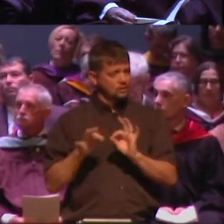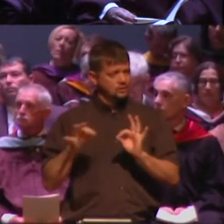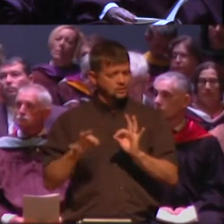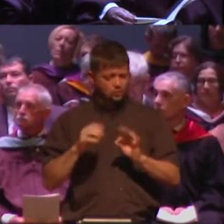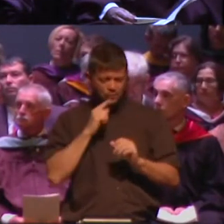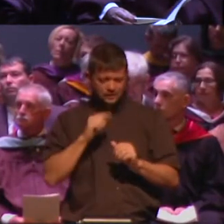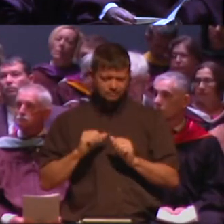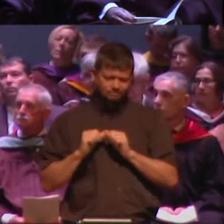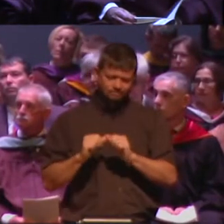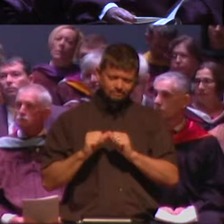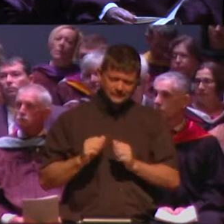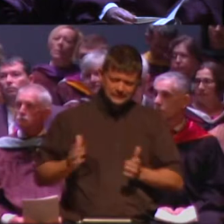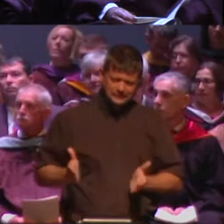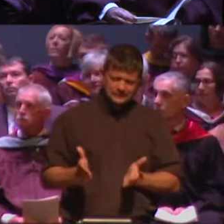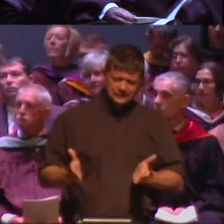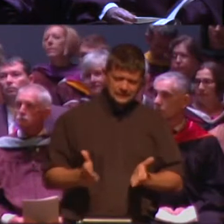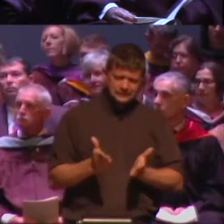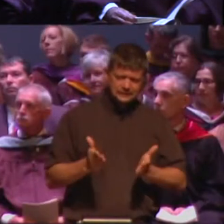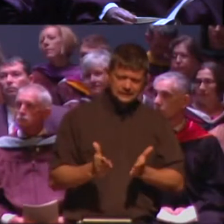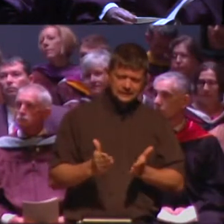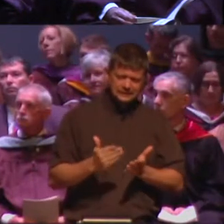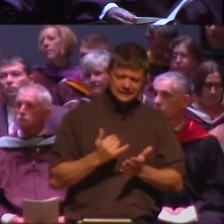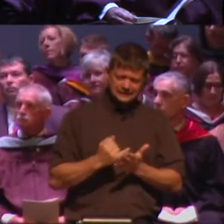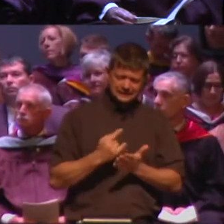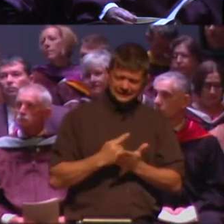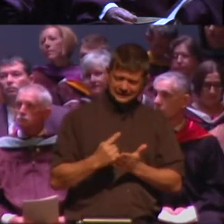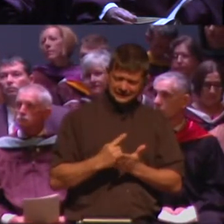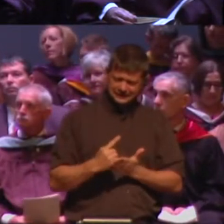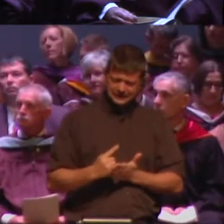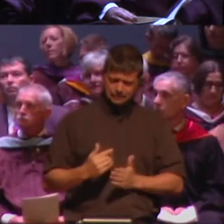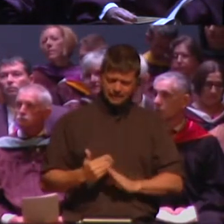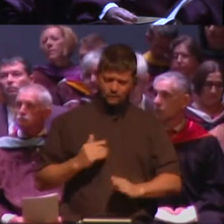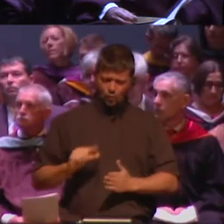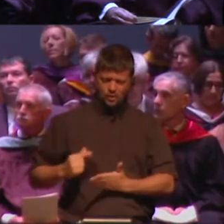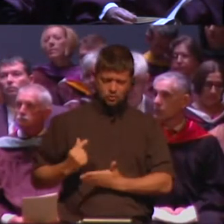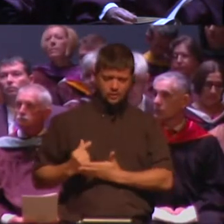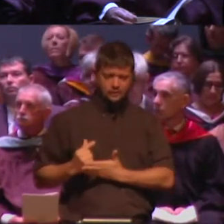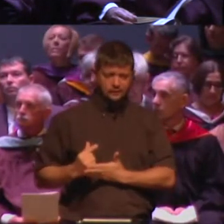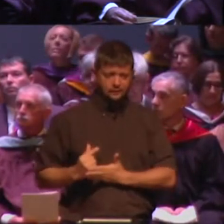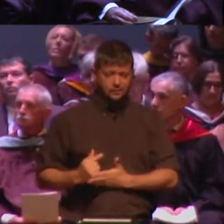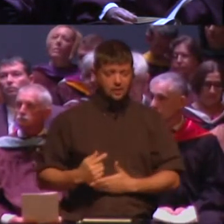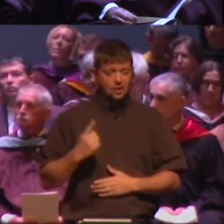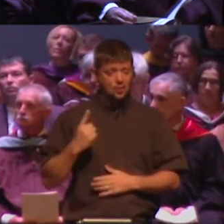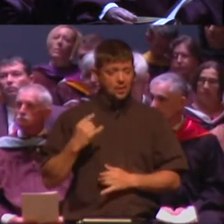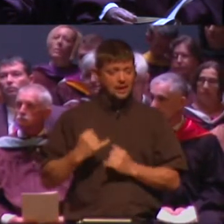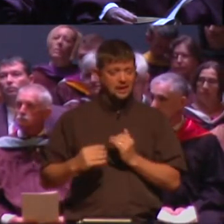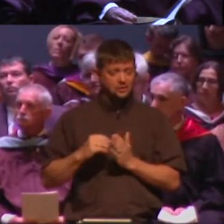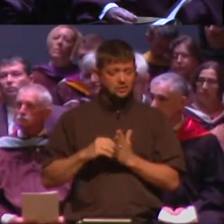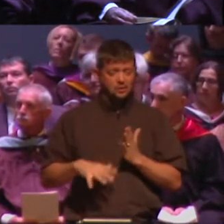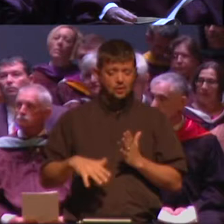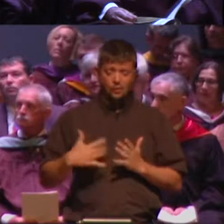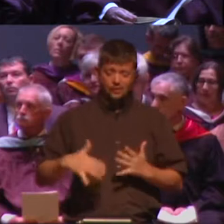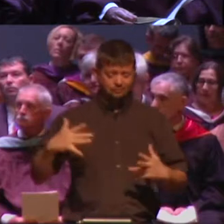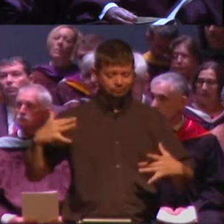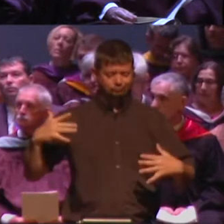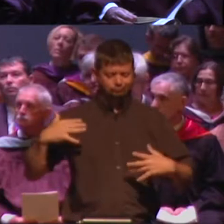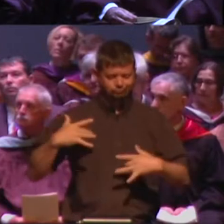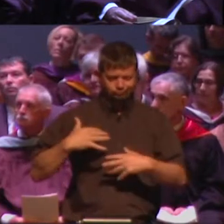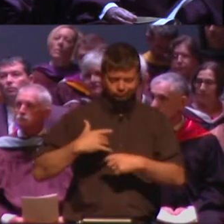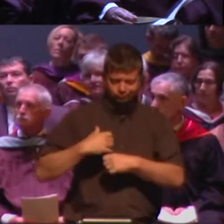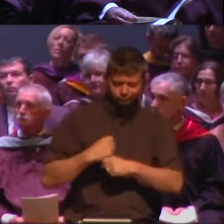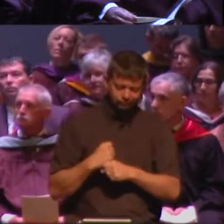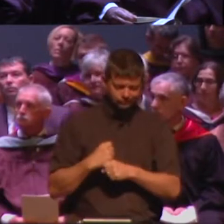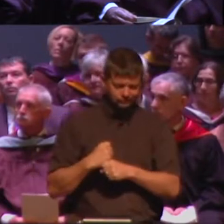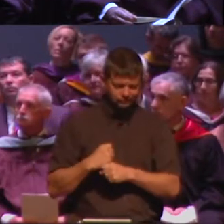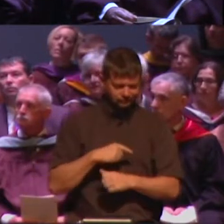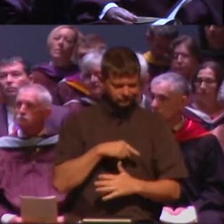get through these last weeks before graduation. A final student remark that best sums up the many